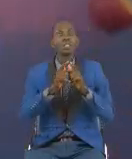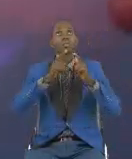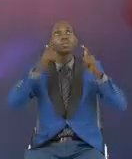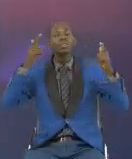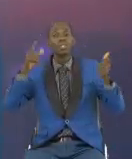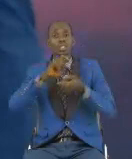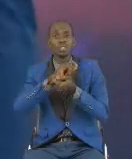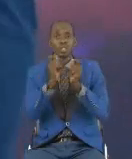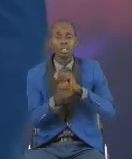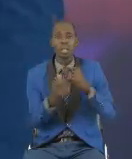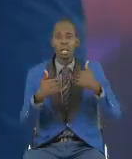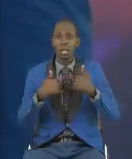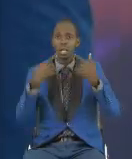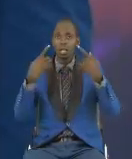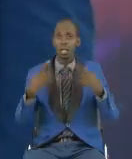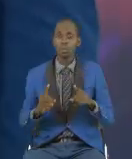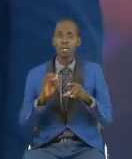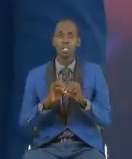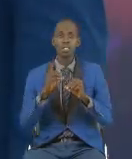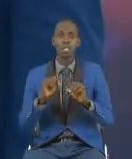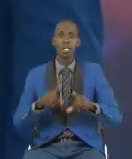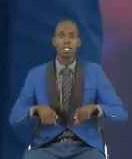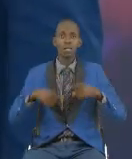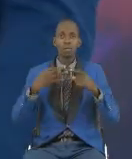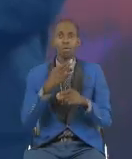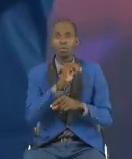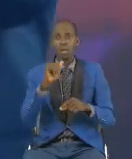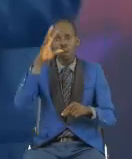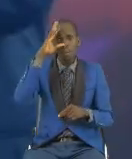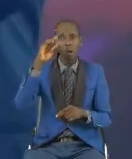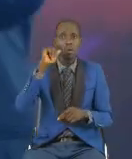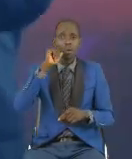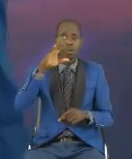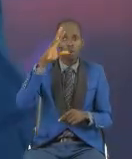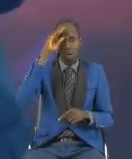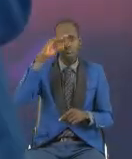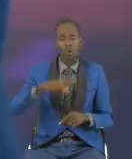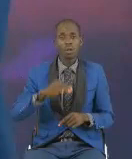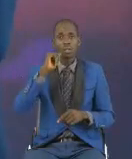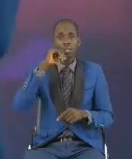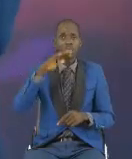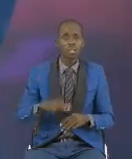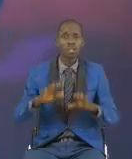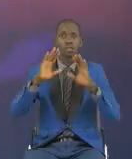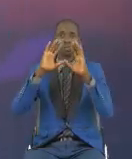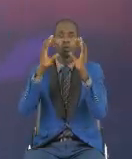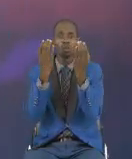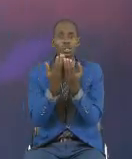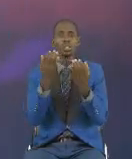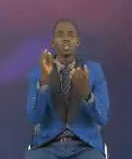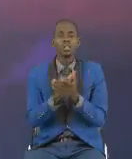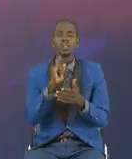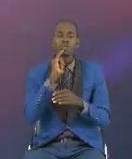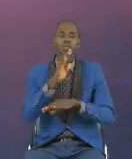taken place in the life of a man, a woman, a boy, a girl, a community, that's conversion. And